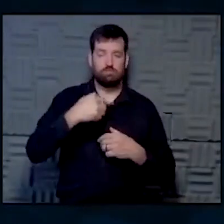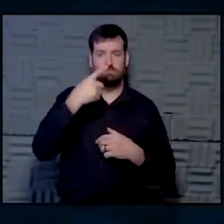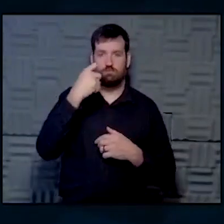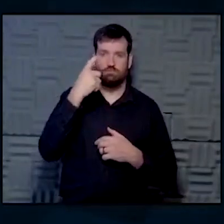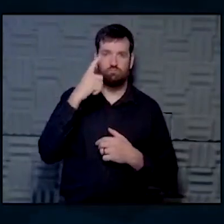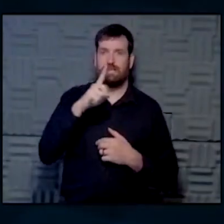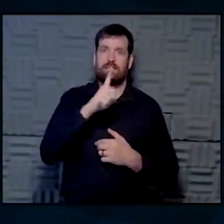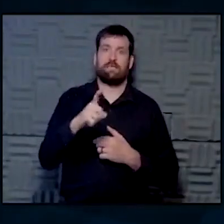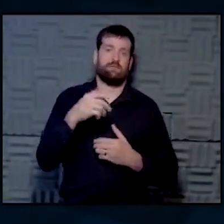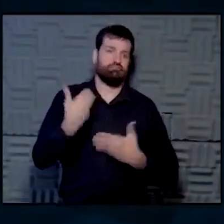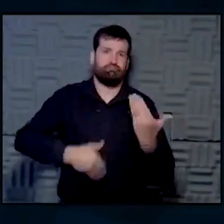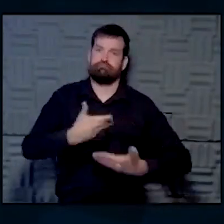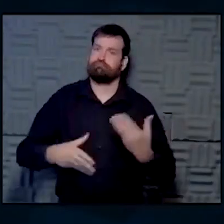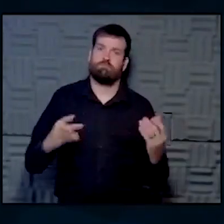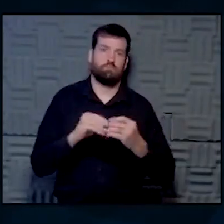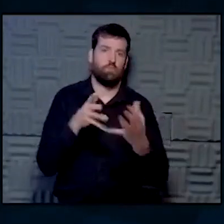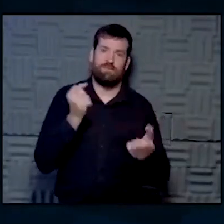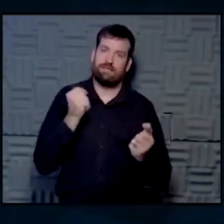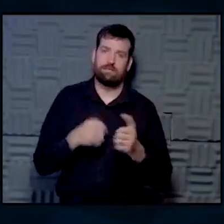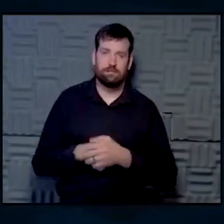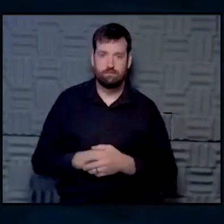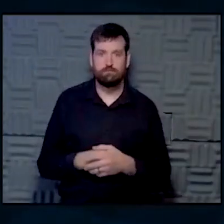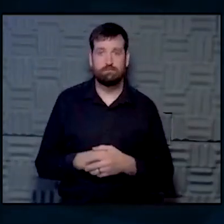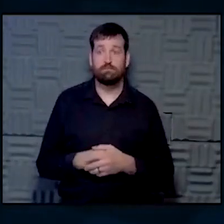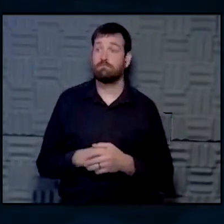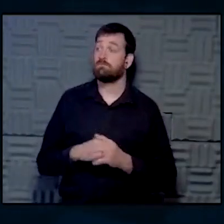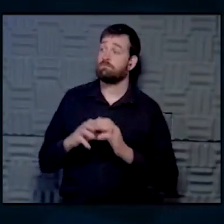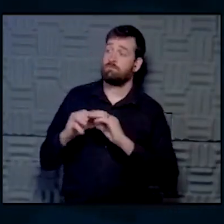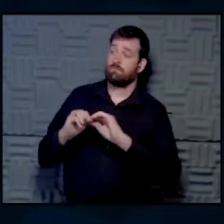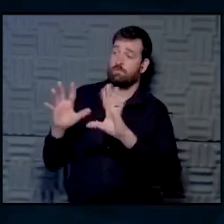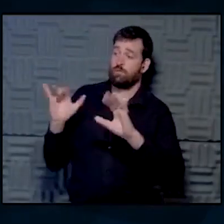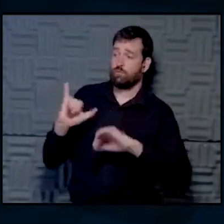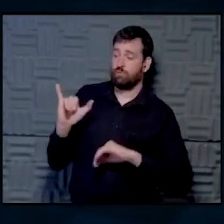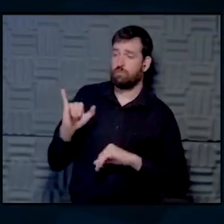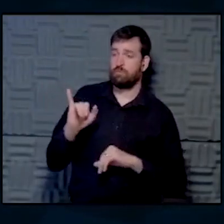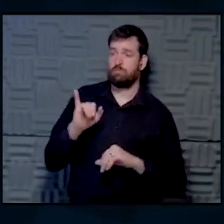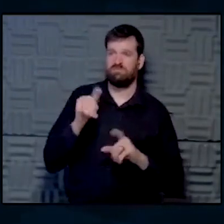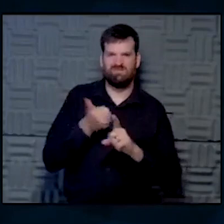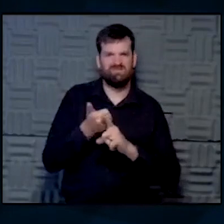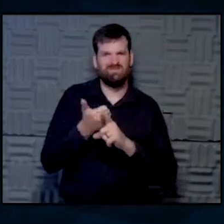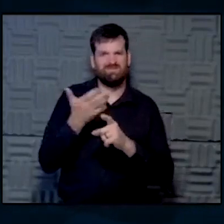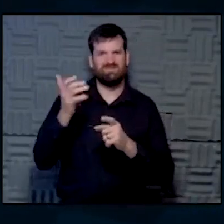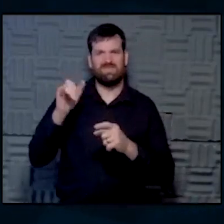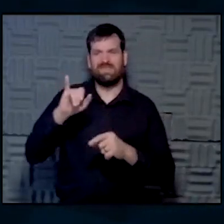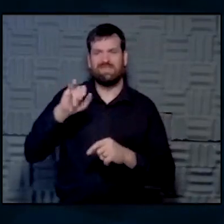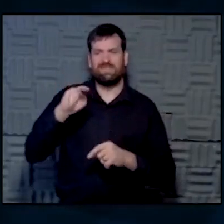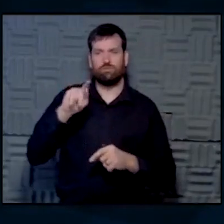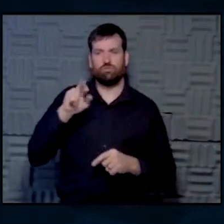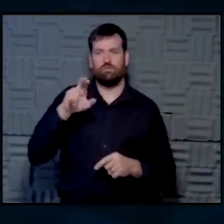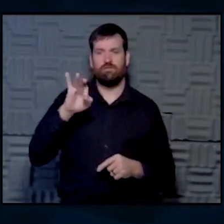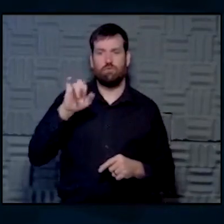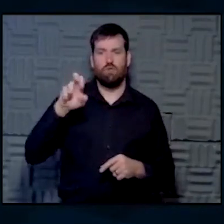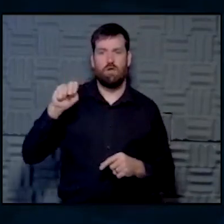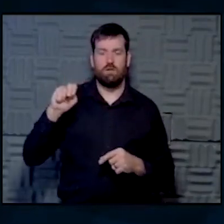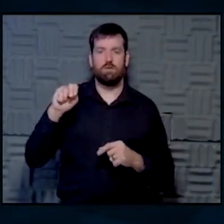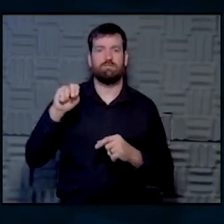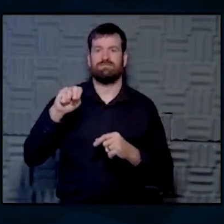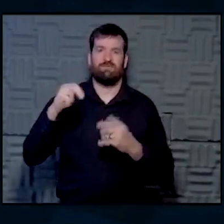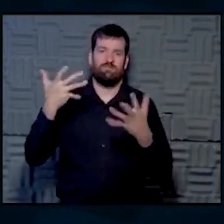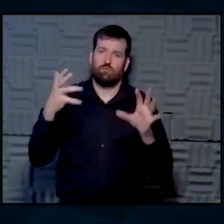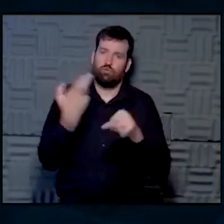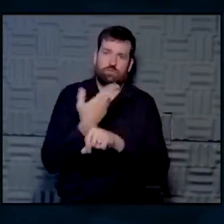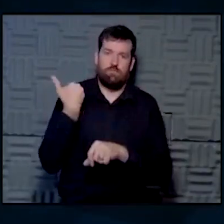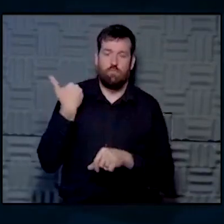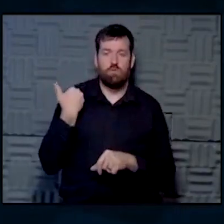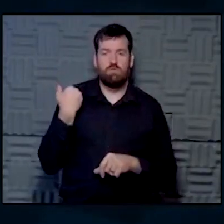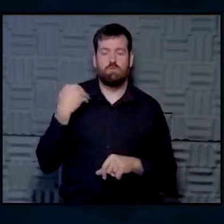really get us faster there if we can get more patients in. And just to clarify too, interferon has been used before, such as hepatitis C treatment. It's nothing new.